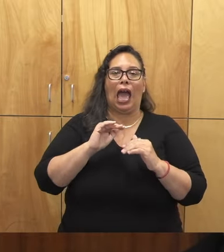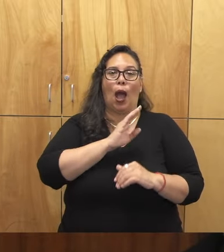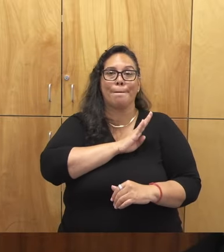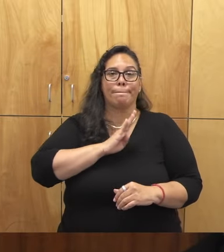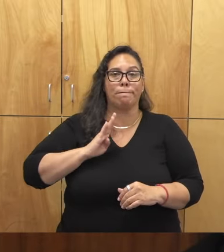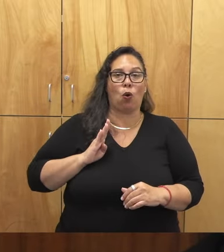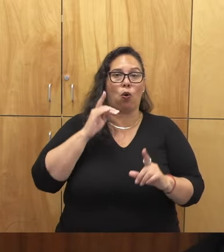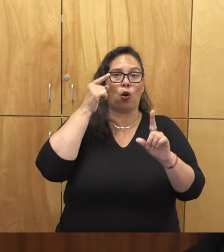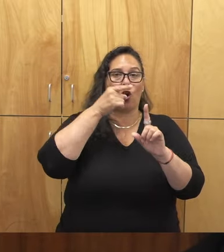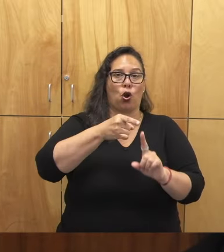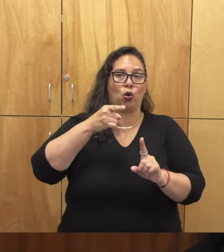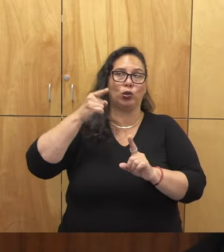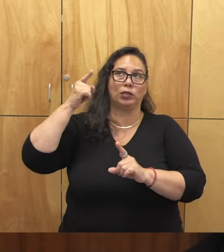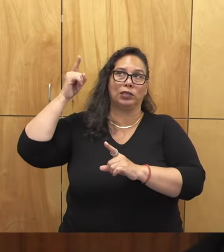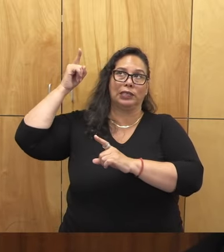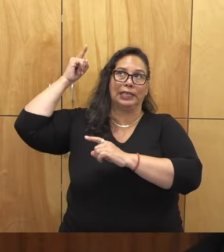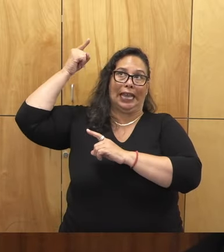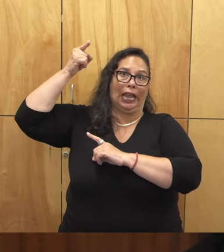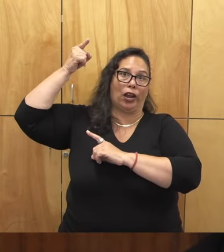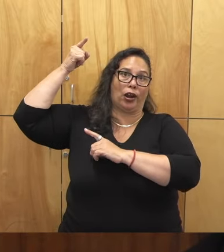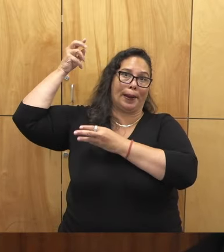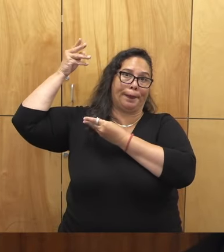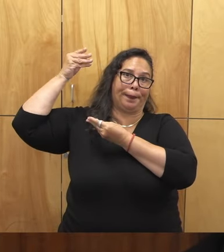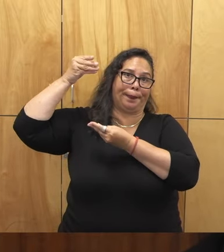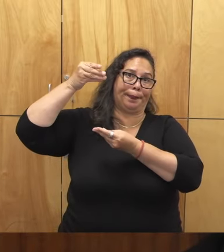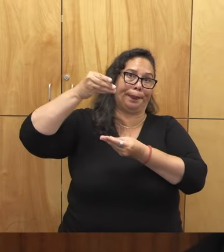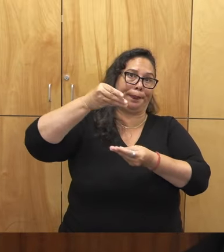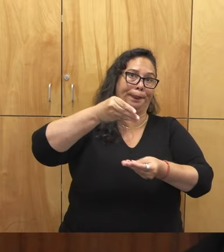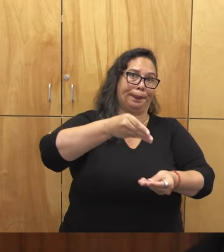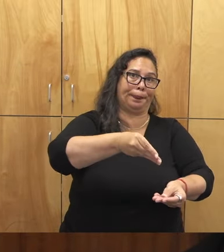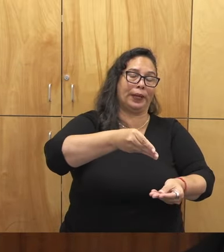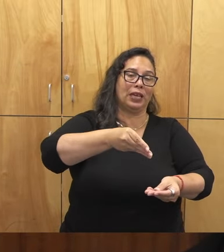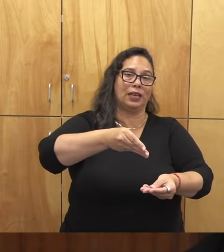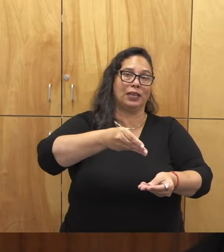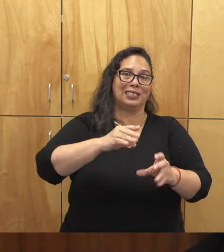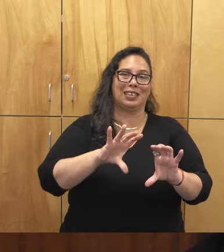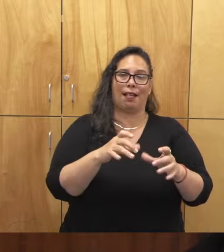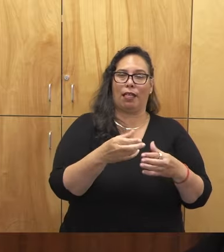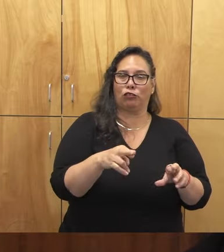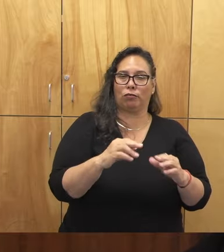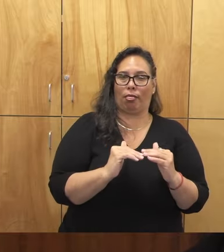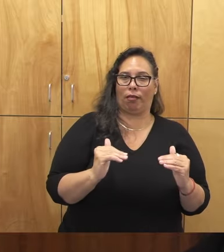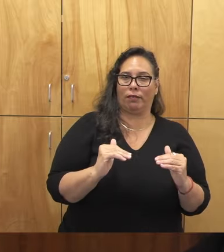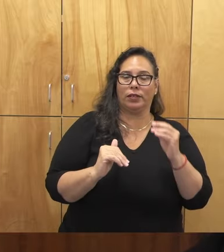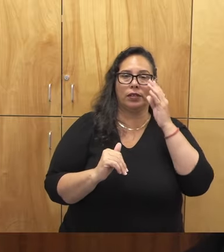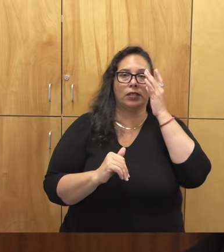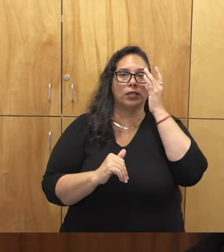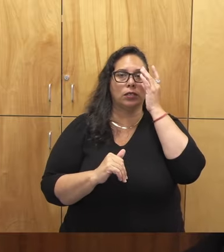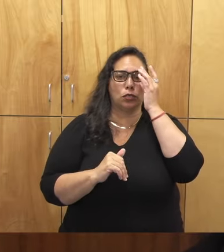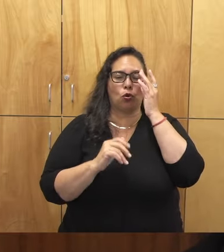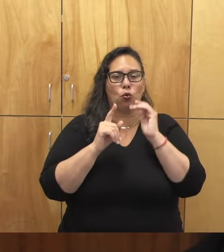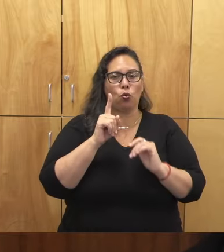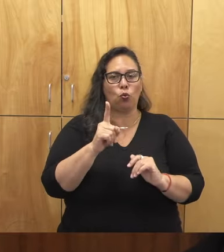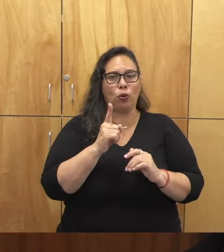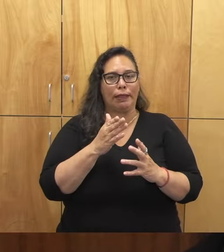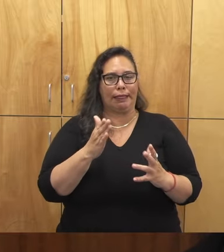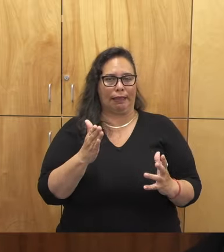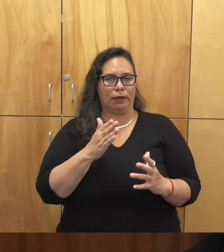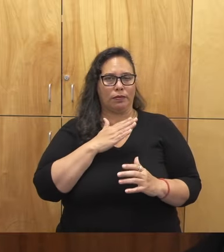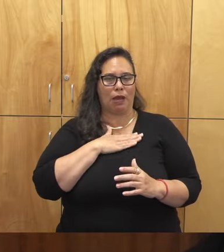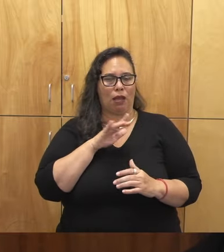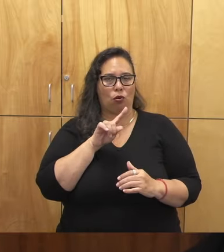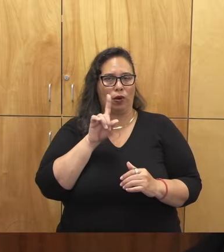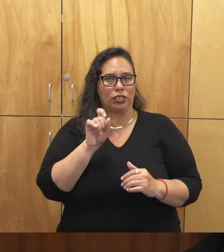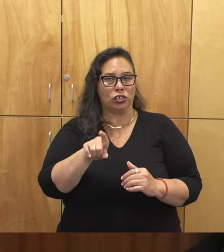the way down to the classroom. And so one of the things that was really the center of my questions was making